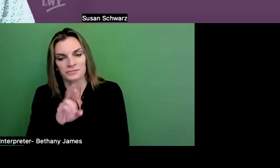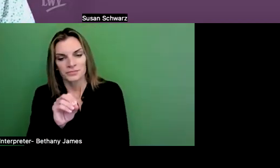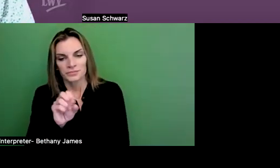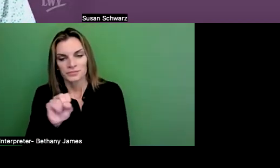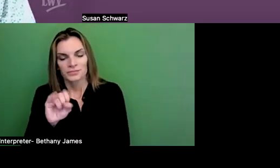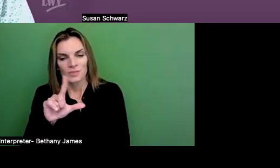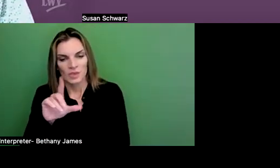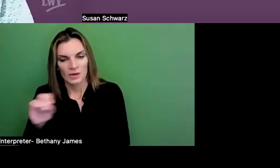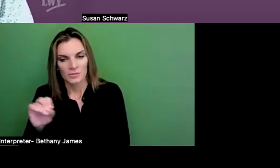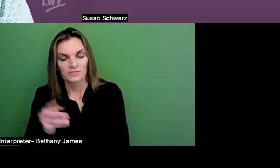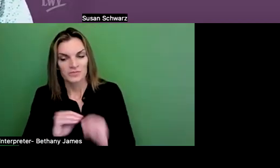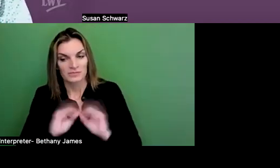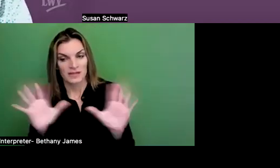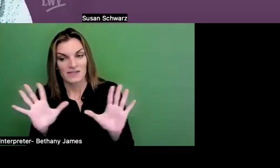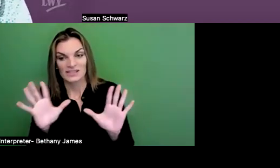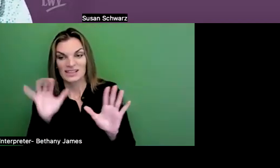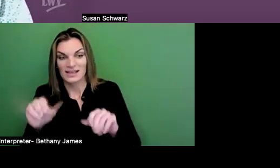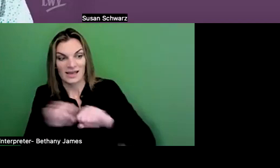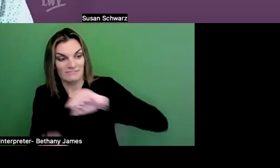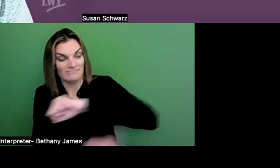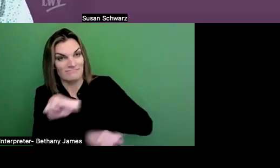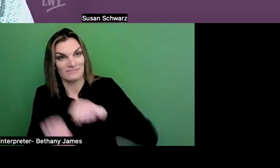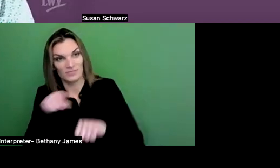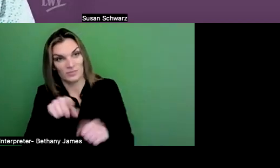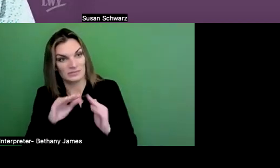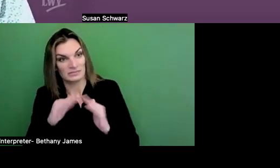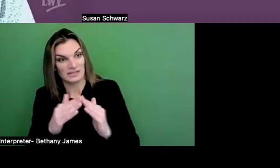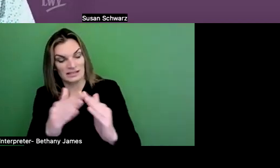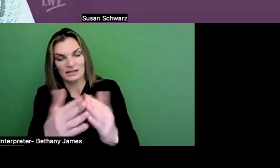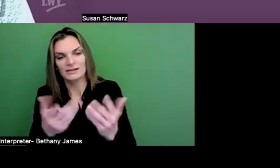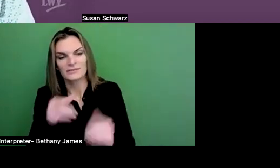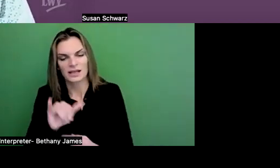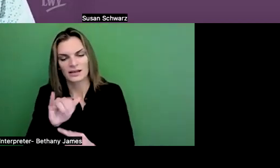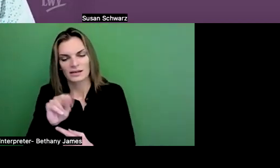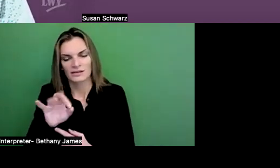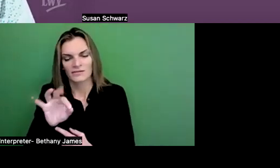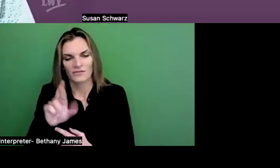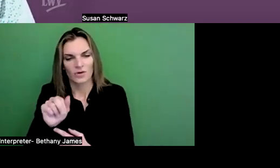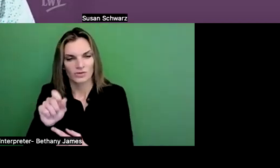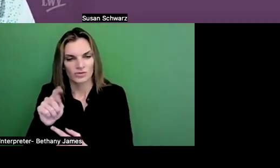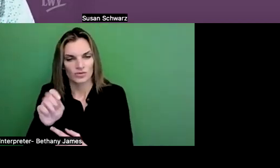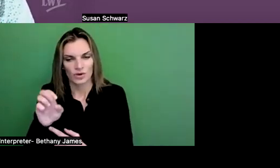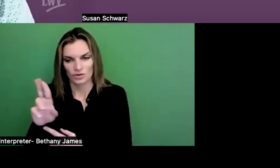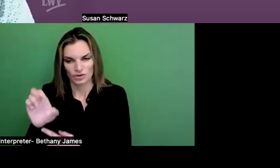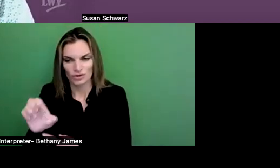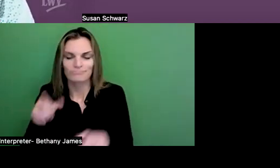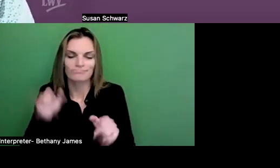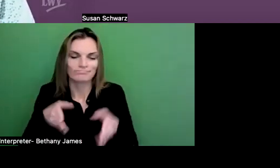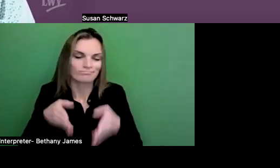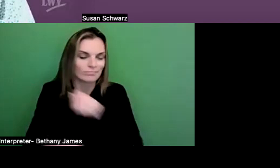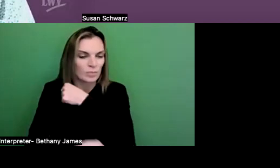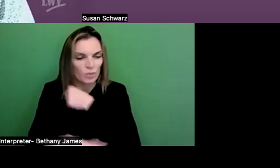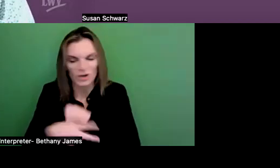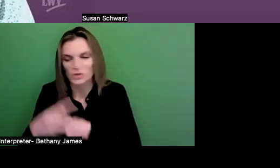a topic that is very on the top of our list. As the mayor, we have addressed so much